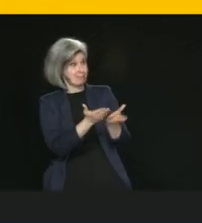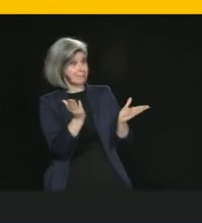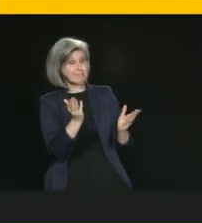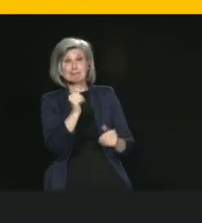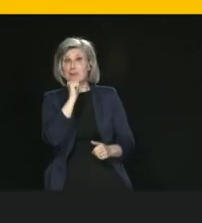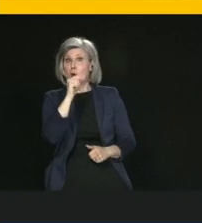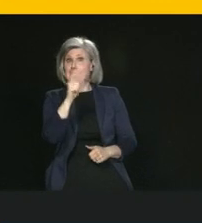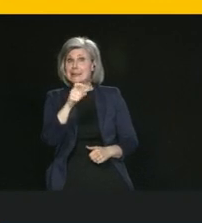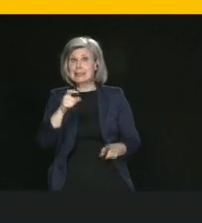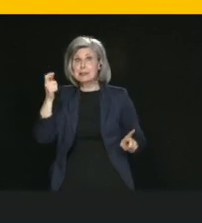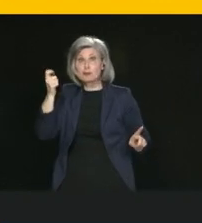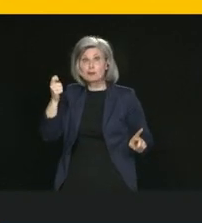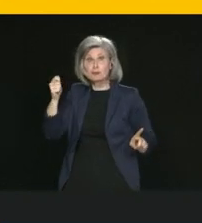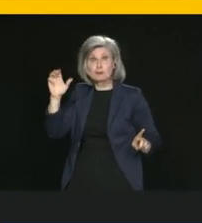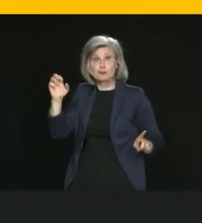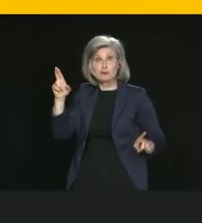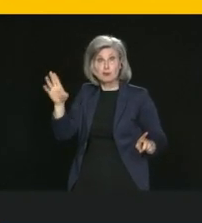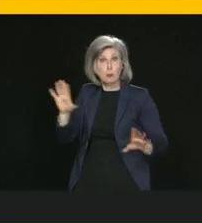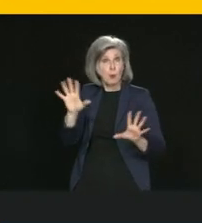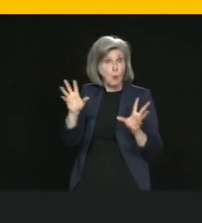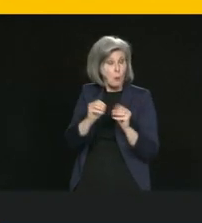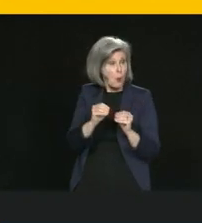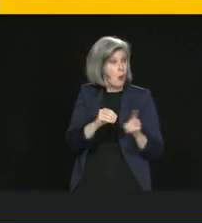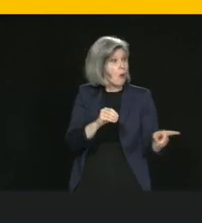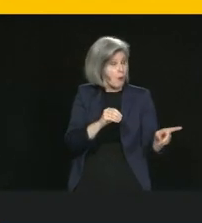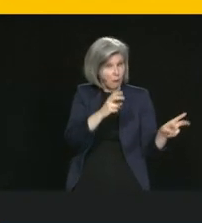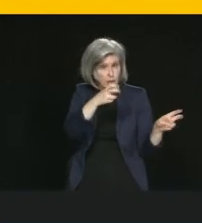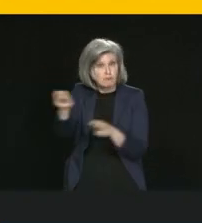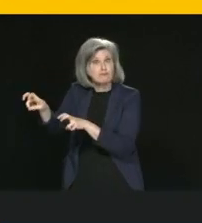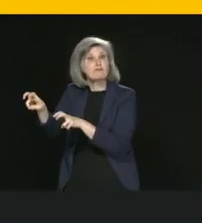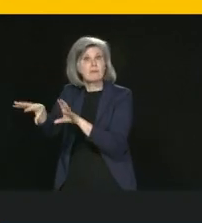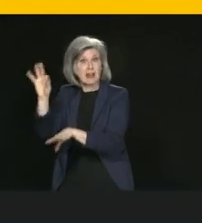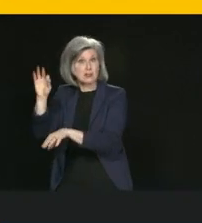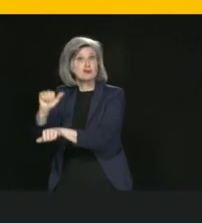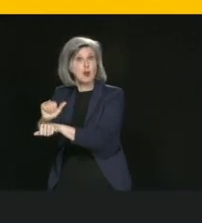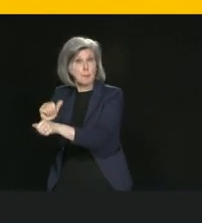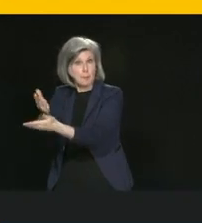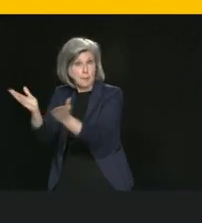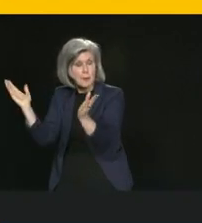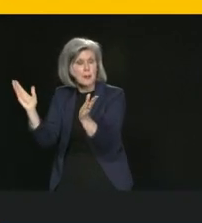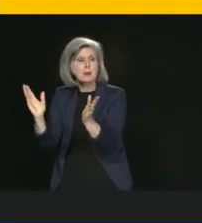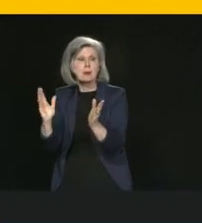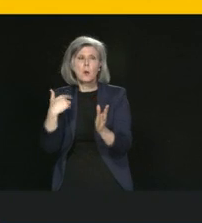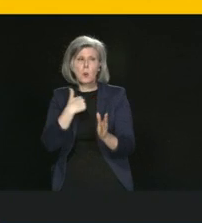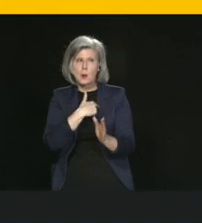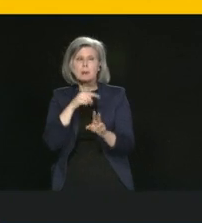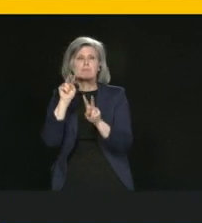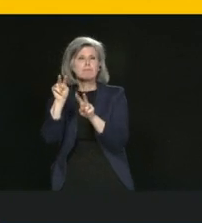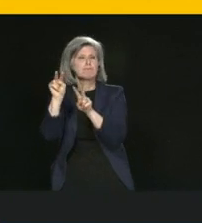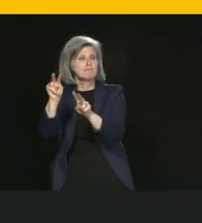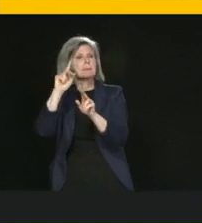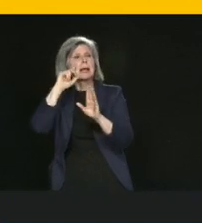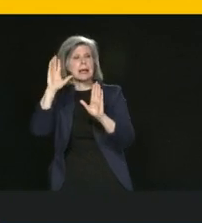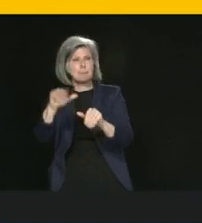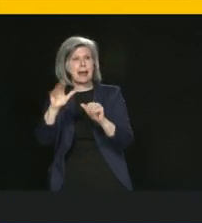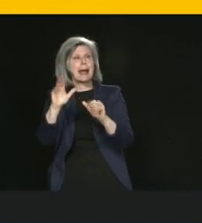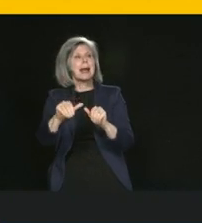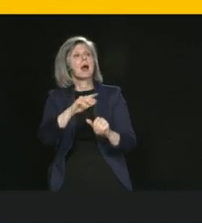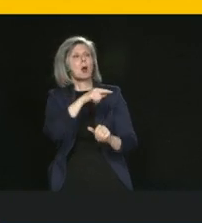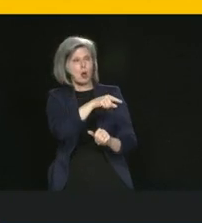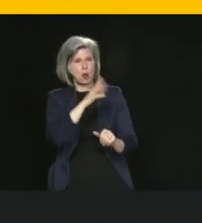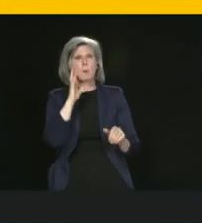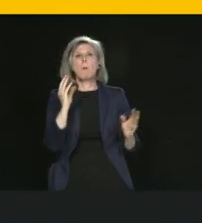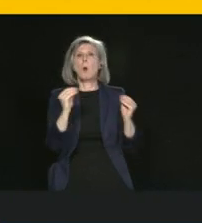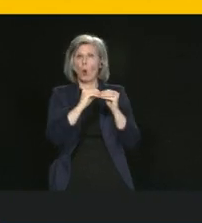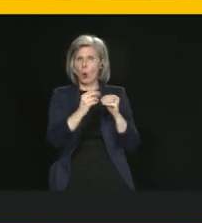continue over the next few weeks because we expect more and more Canadians to be able to switch to the emergency wage subsidies and therefore not